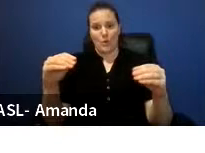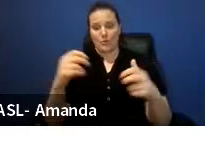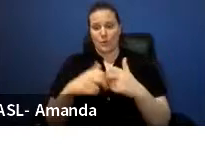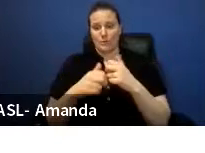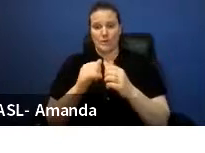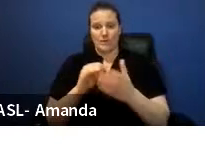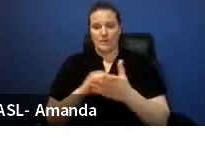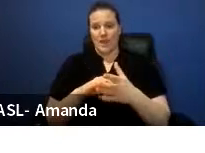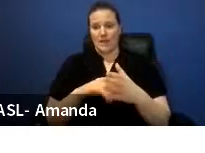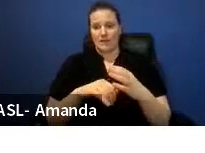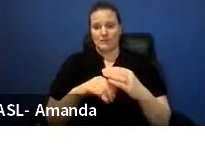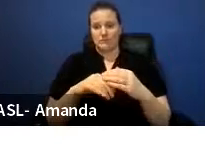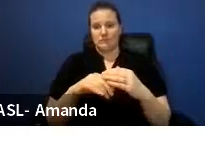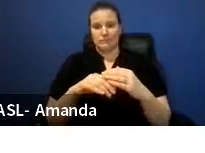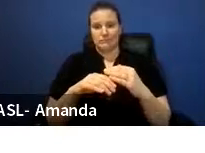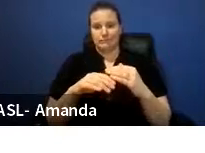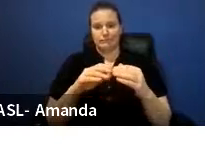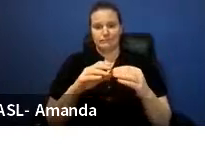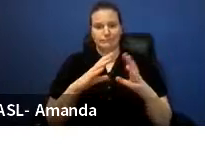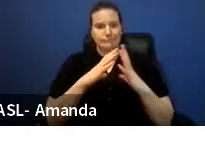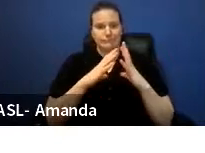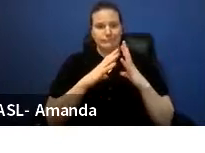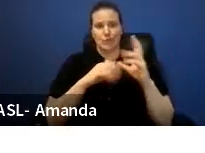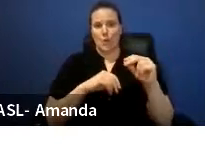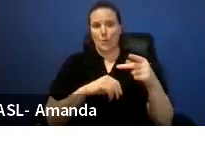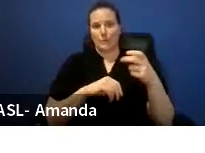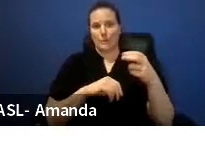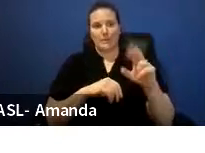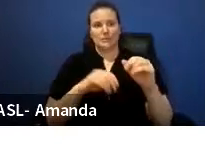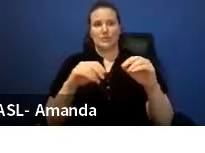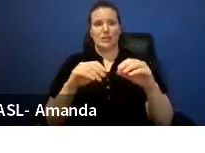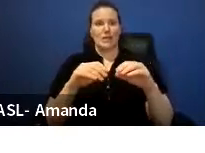obviously. The U.S. Coast Guard,